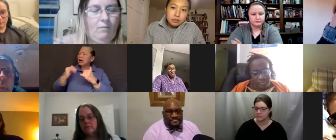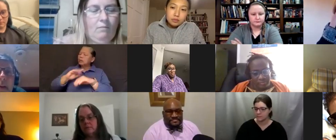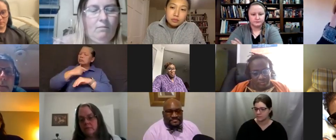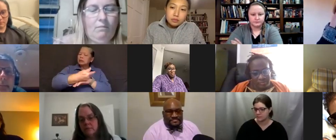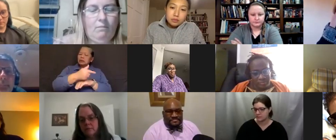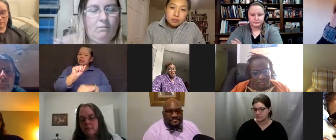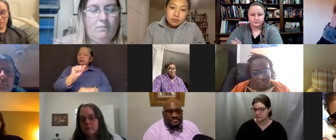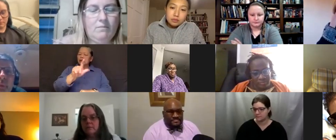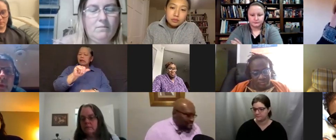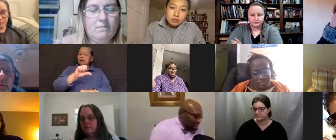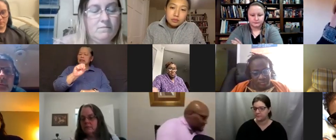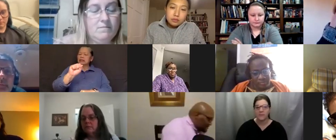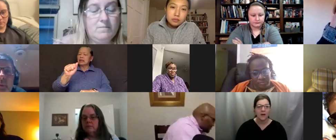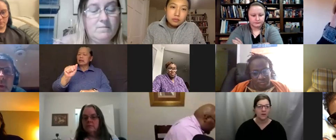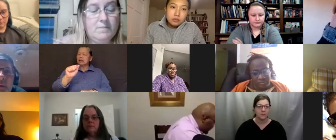Alyssa's group.